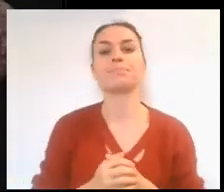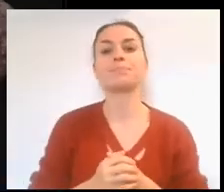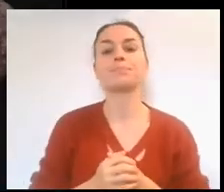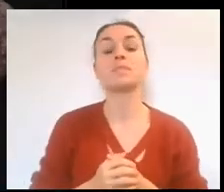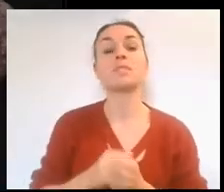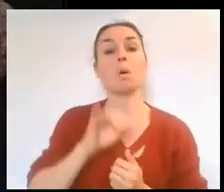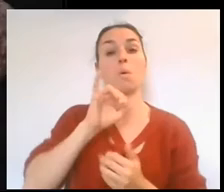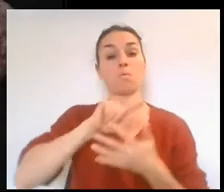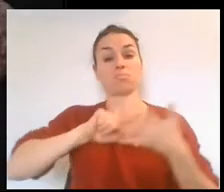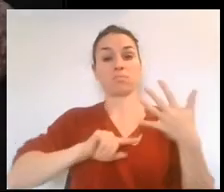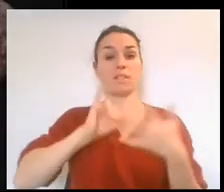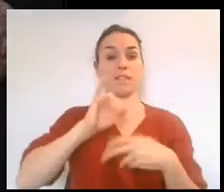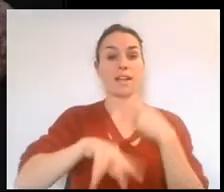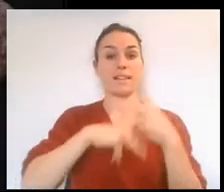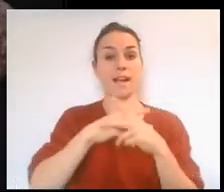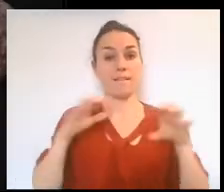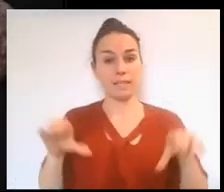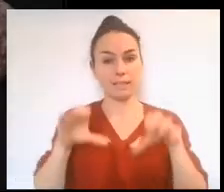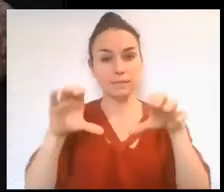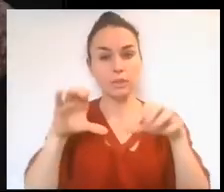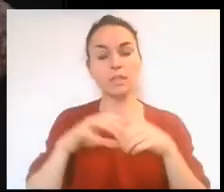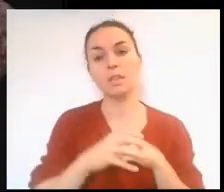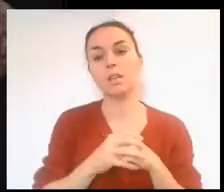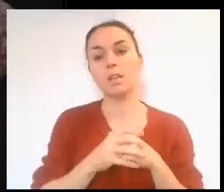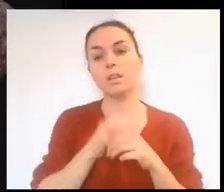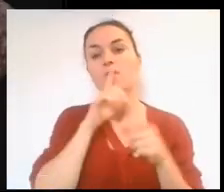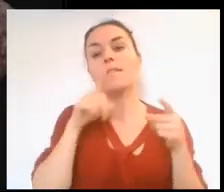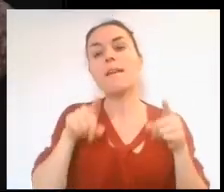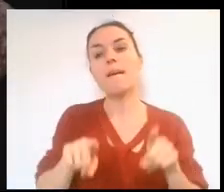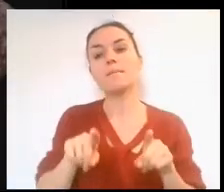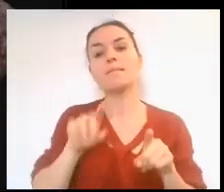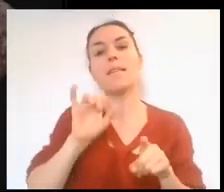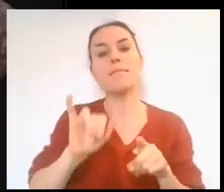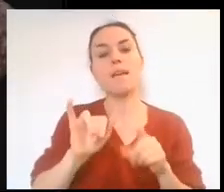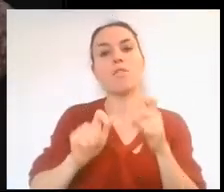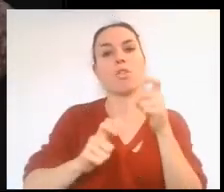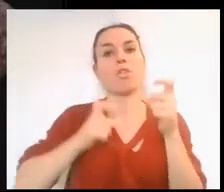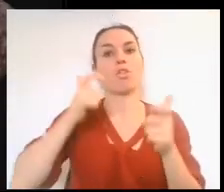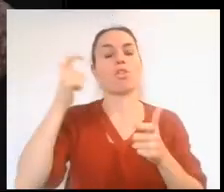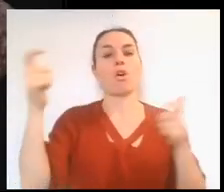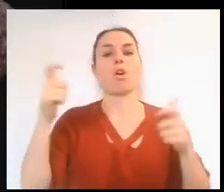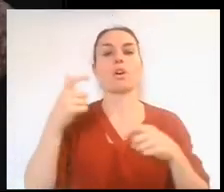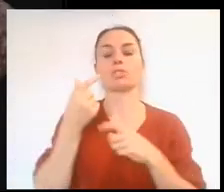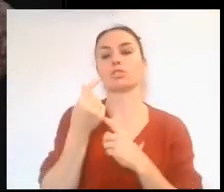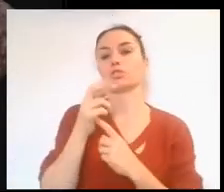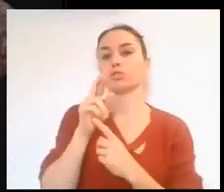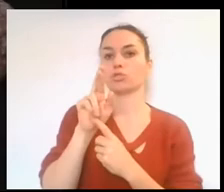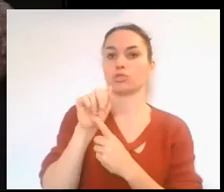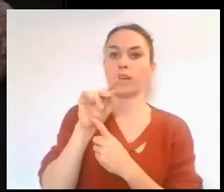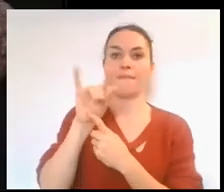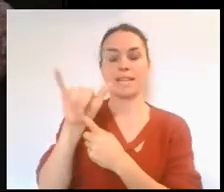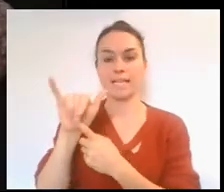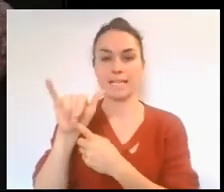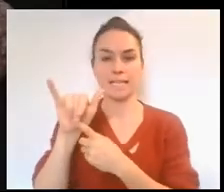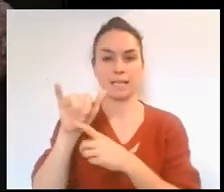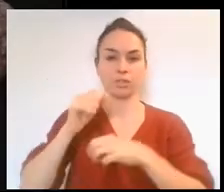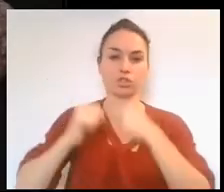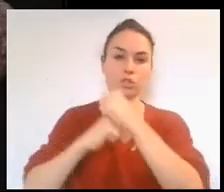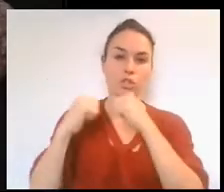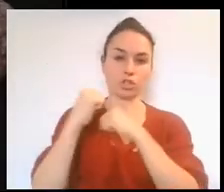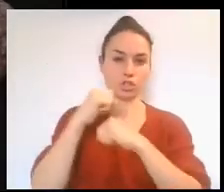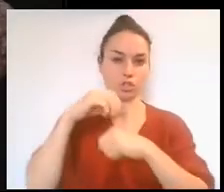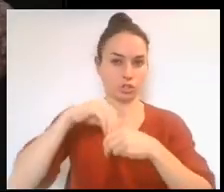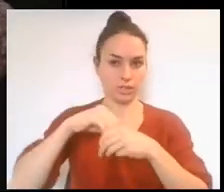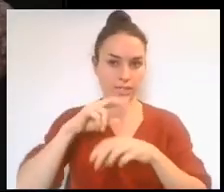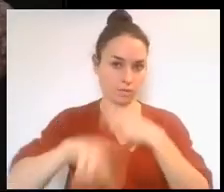place within what are the largest gravitationally confined structures in the universe, galaxies. Here's a Hubble picture of a